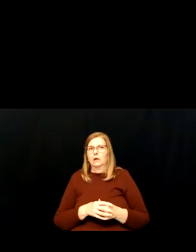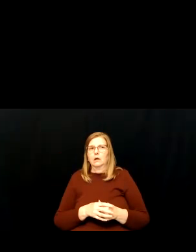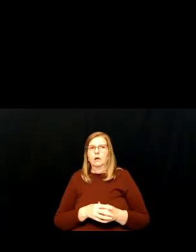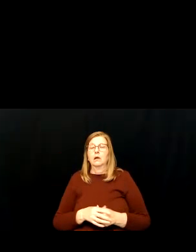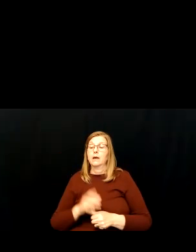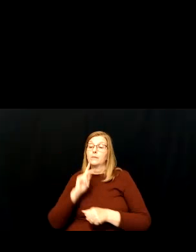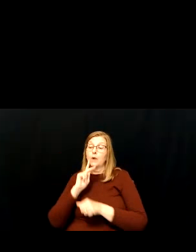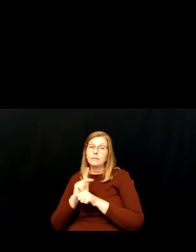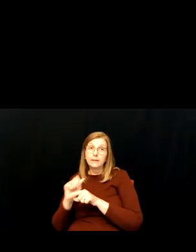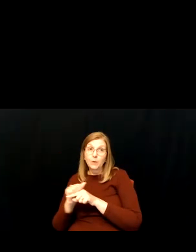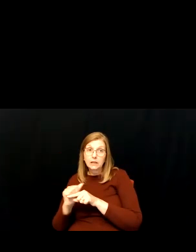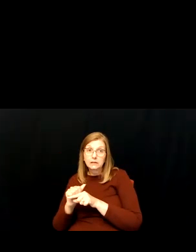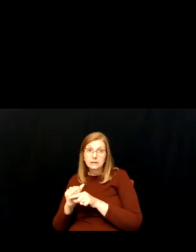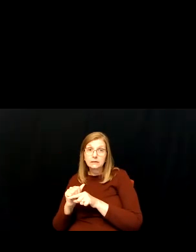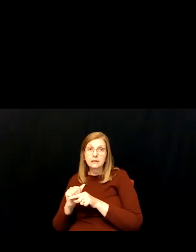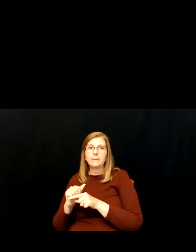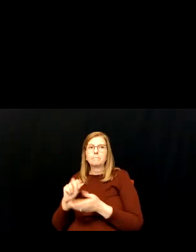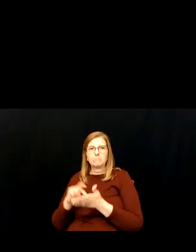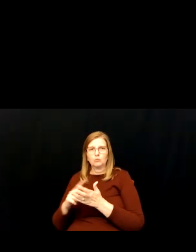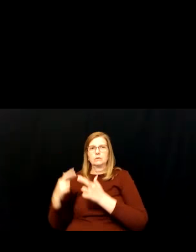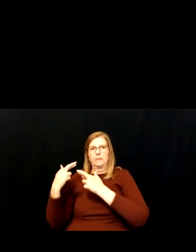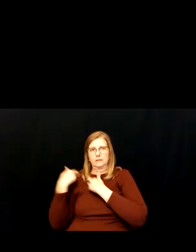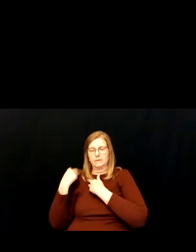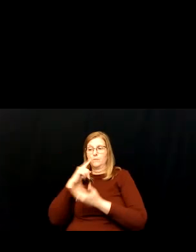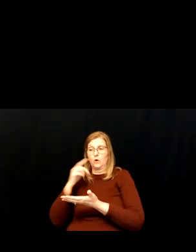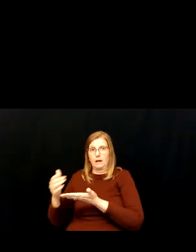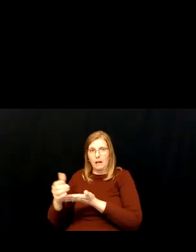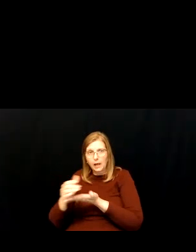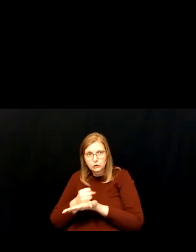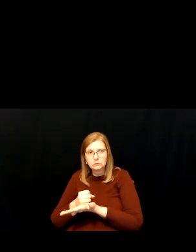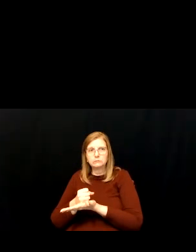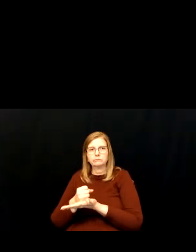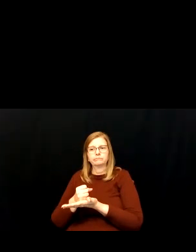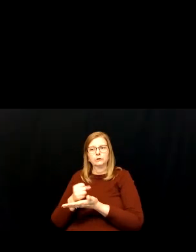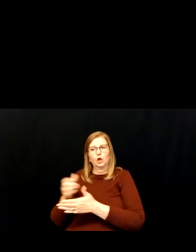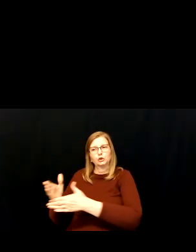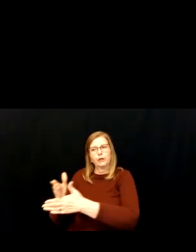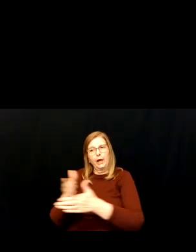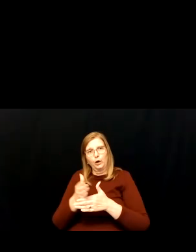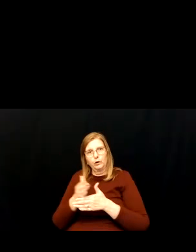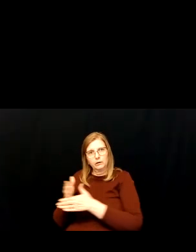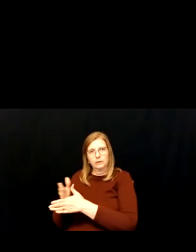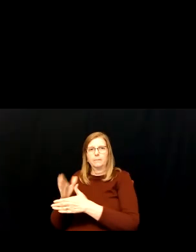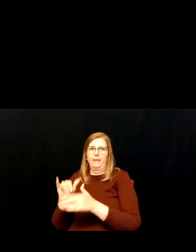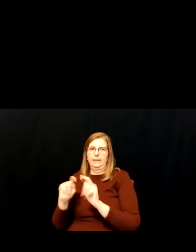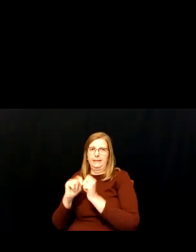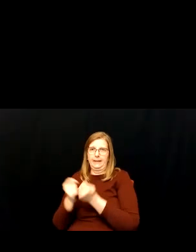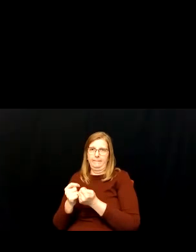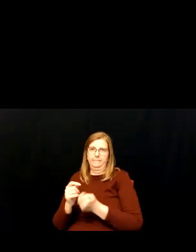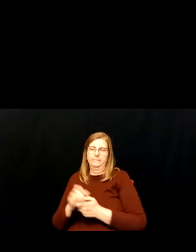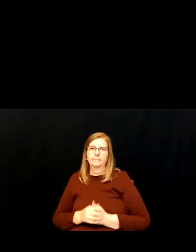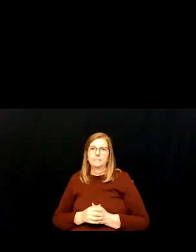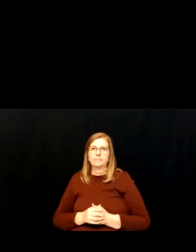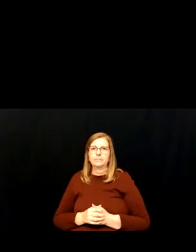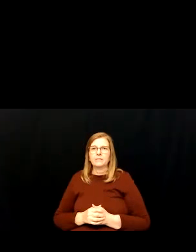practices include that responsibilities are consistently shared by team members.